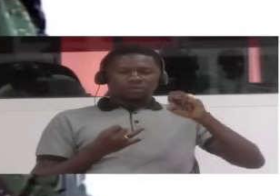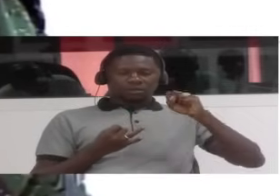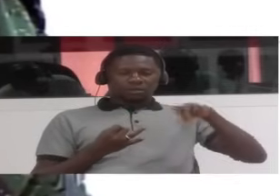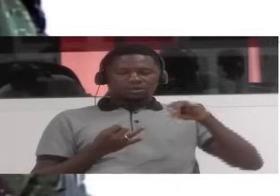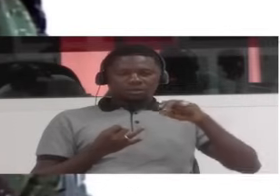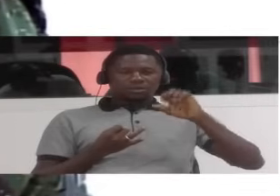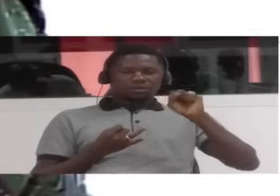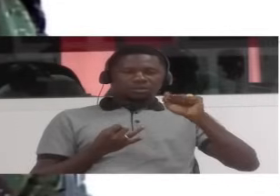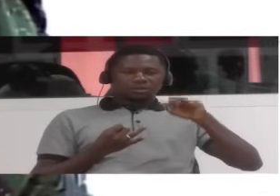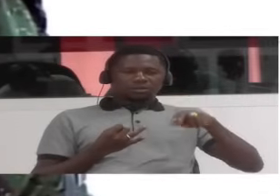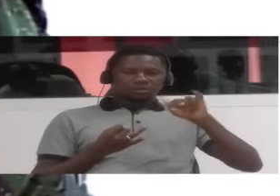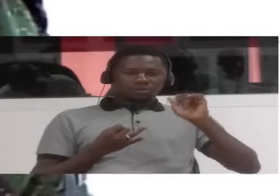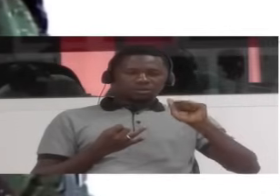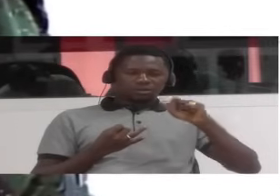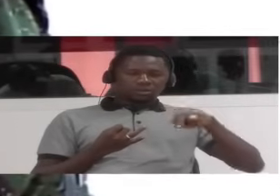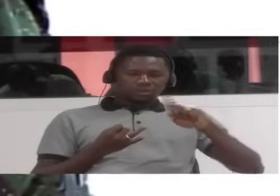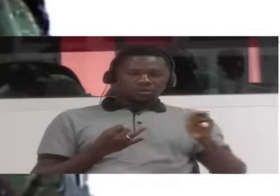Yes.